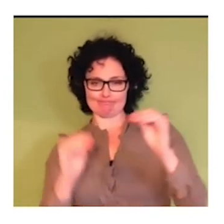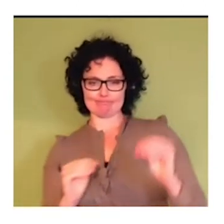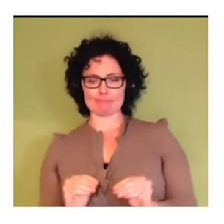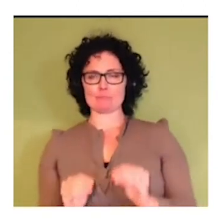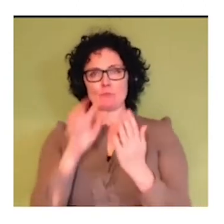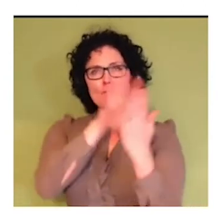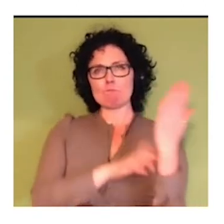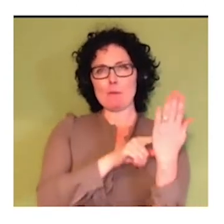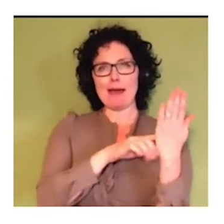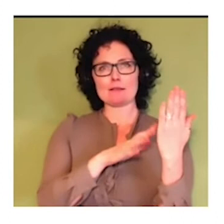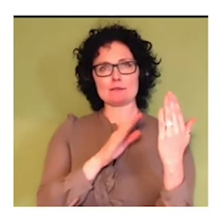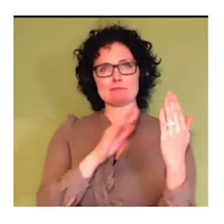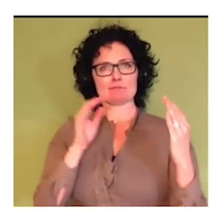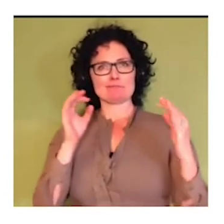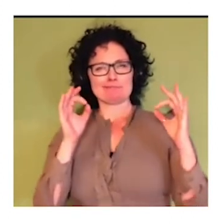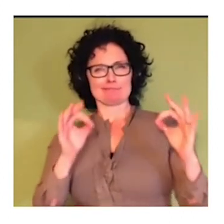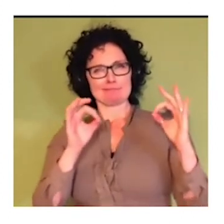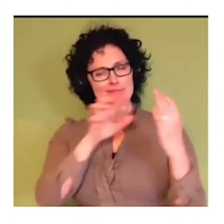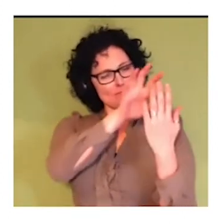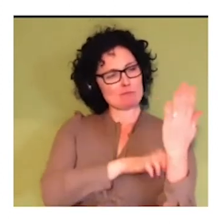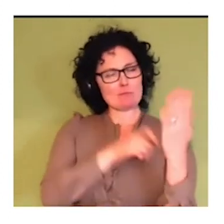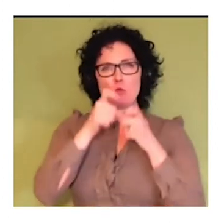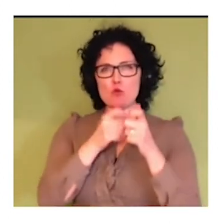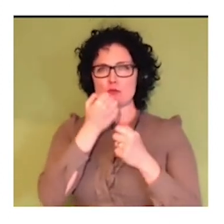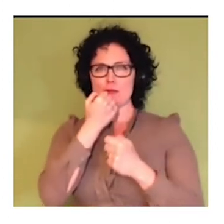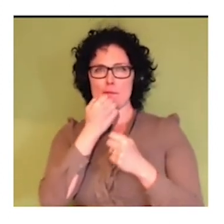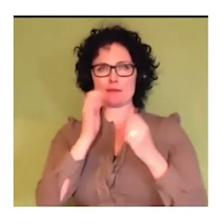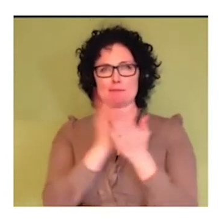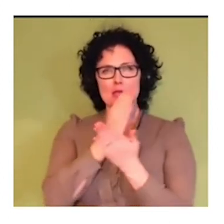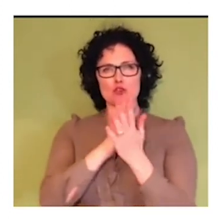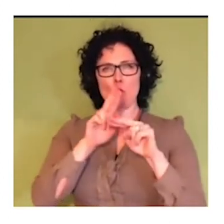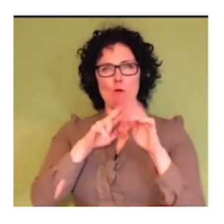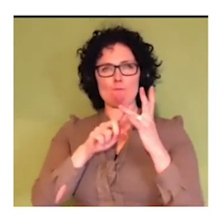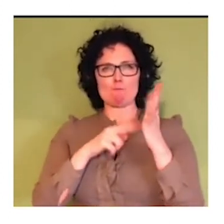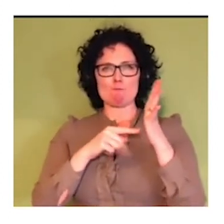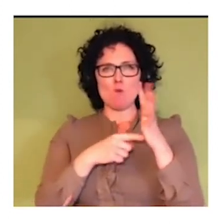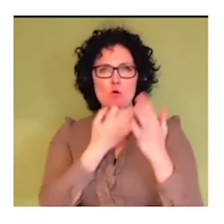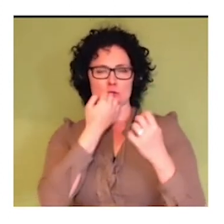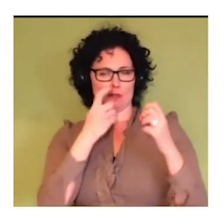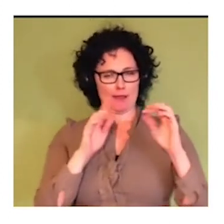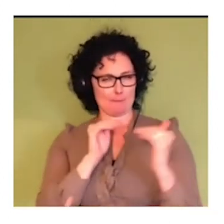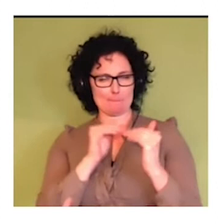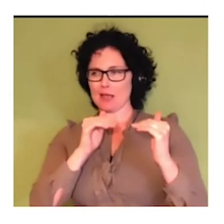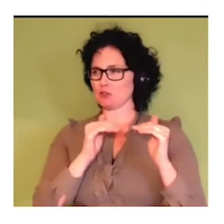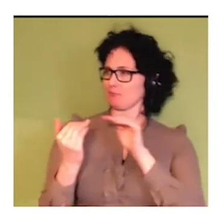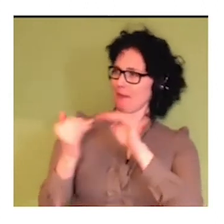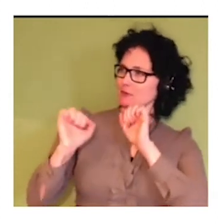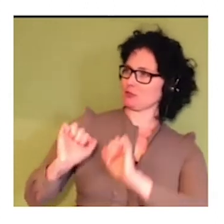exact text into the font size, etc., that you need for your user.